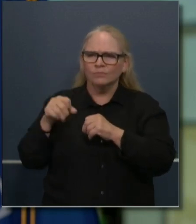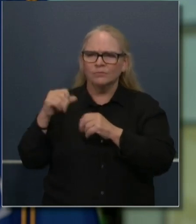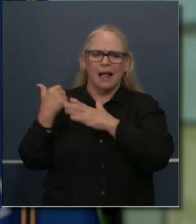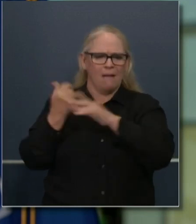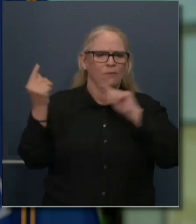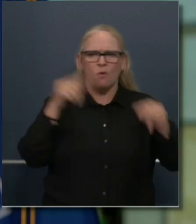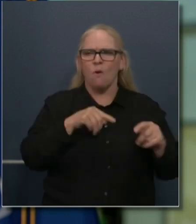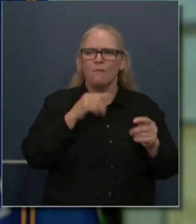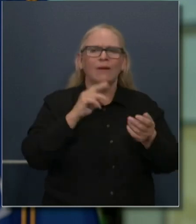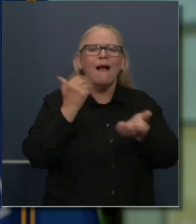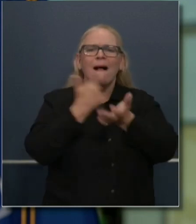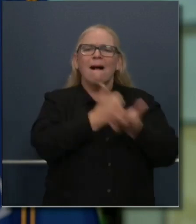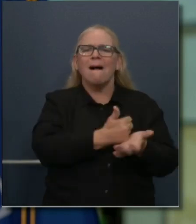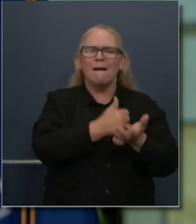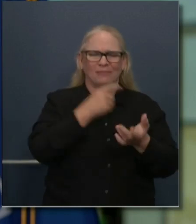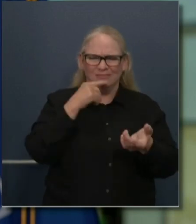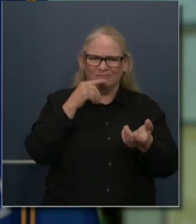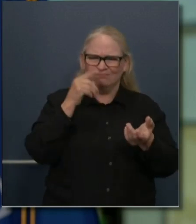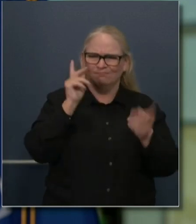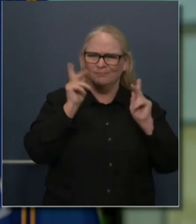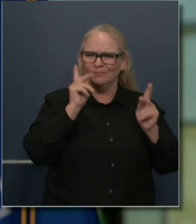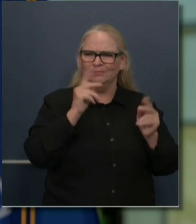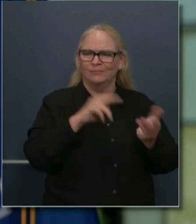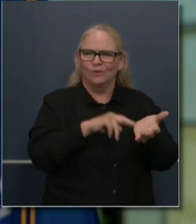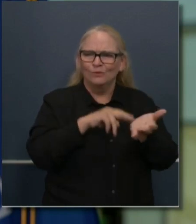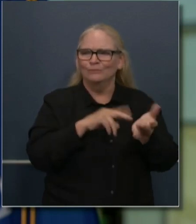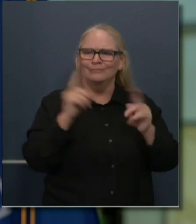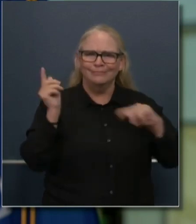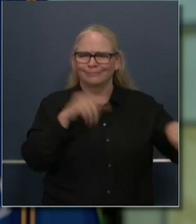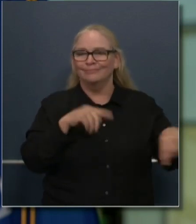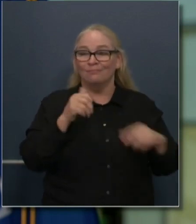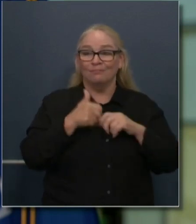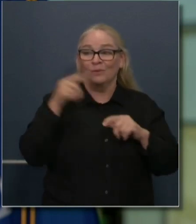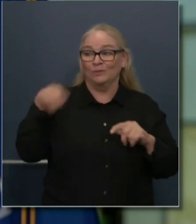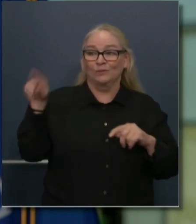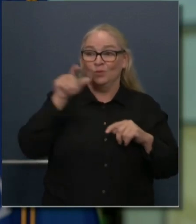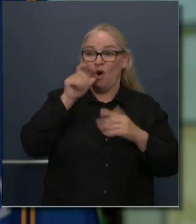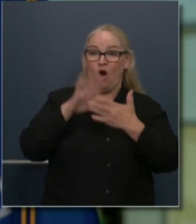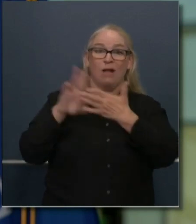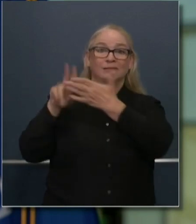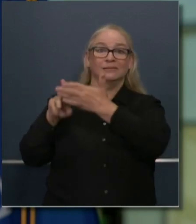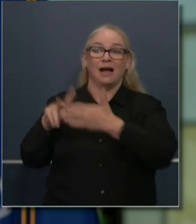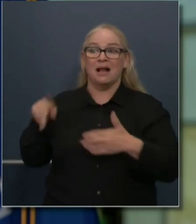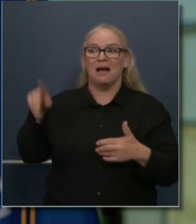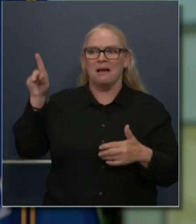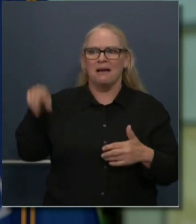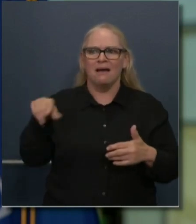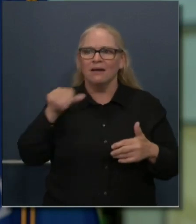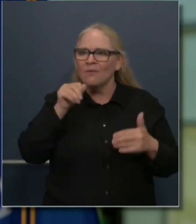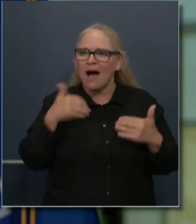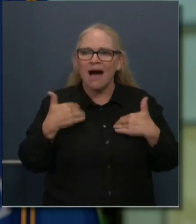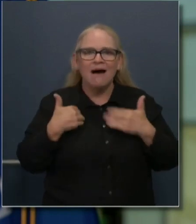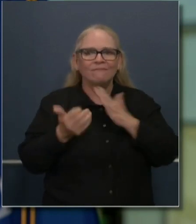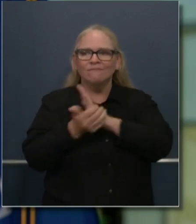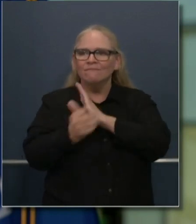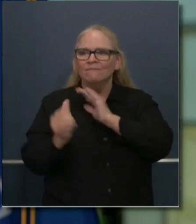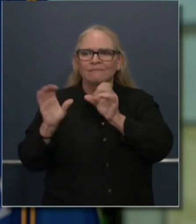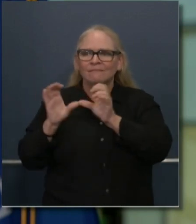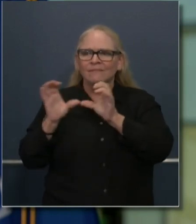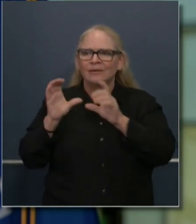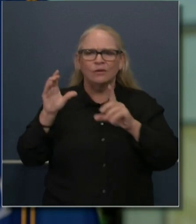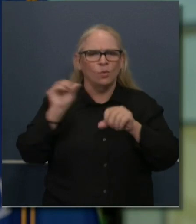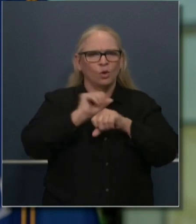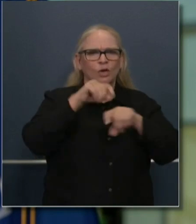we've learned most aren't actually qualified to work in an ICU or have the license to respond. So can you clarify how many